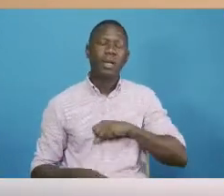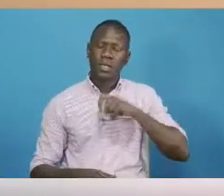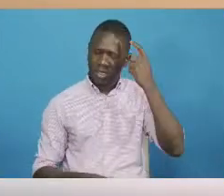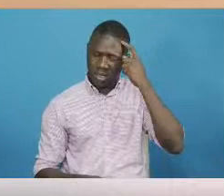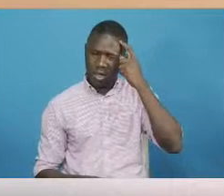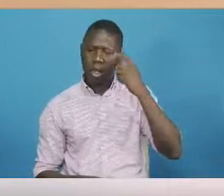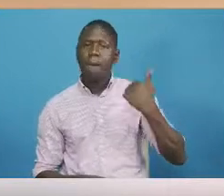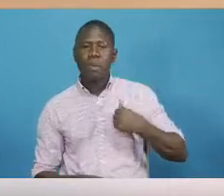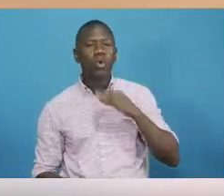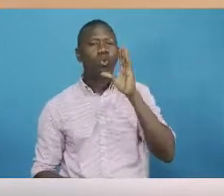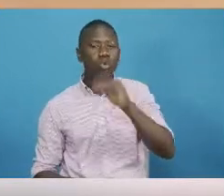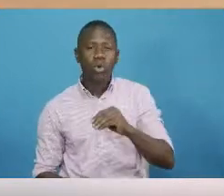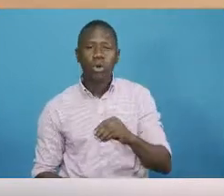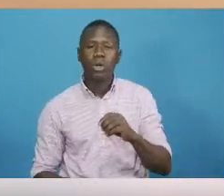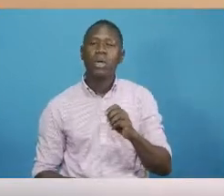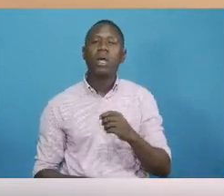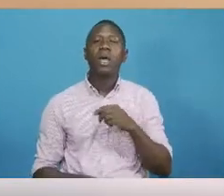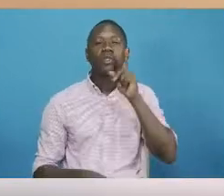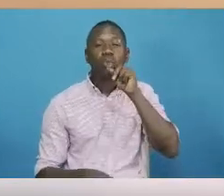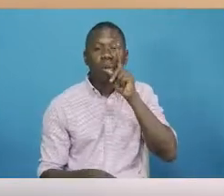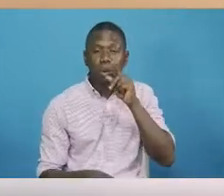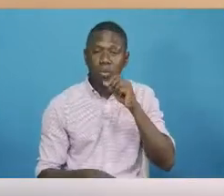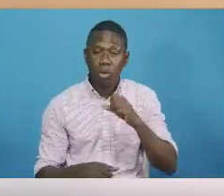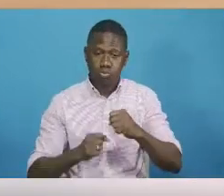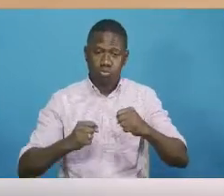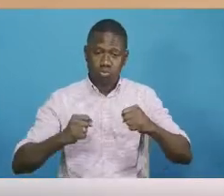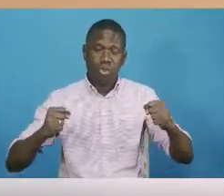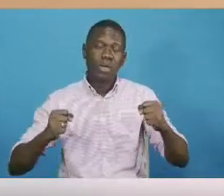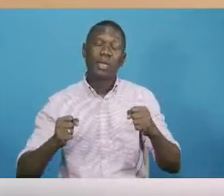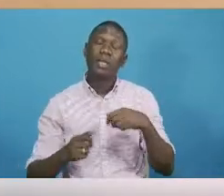the climate. Lack of experience in the field